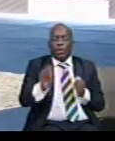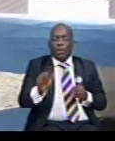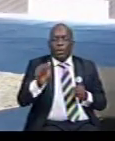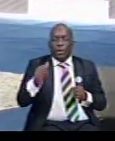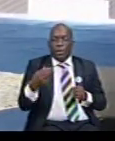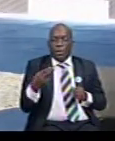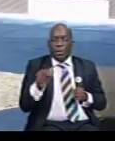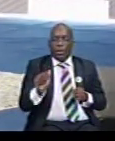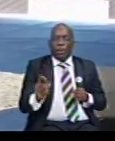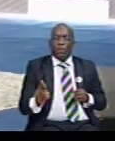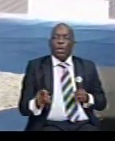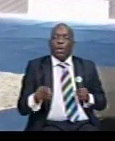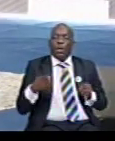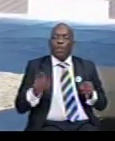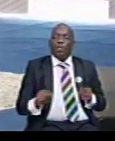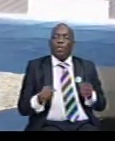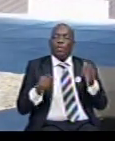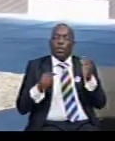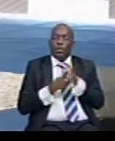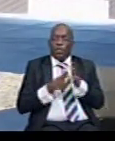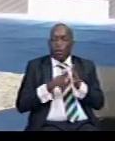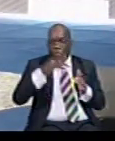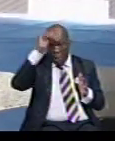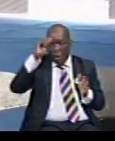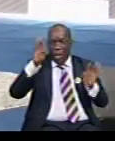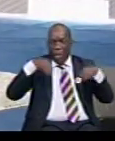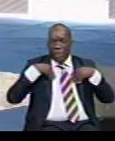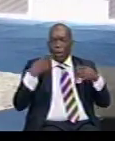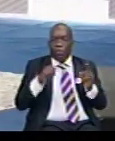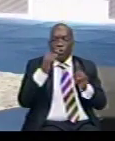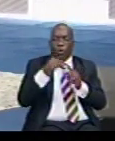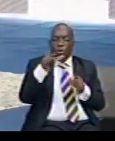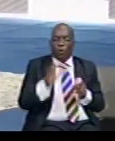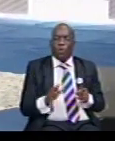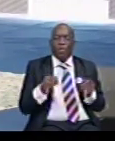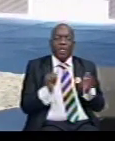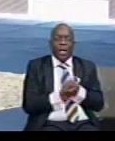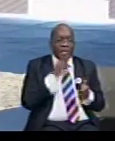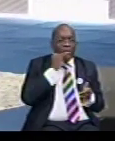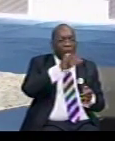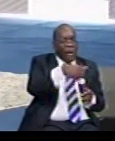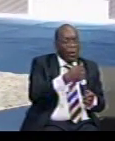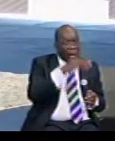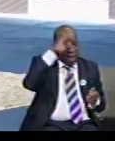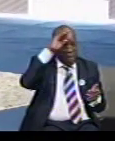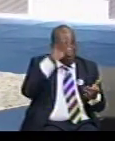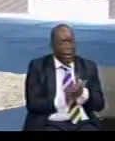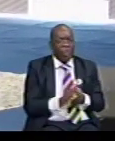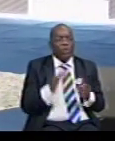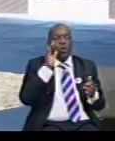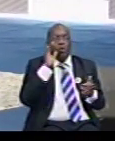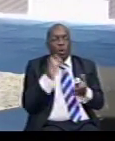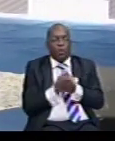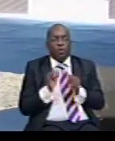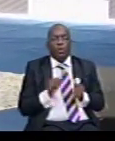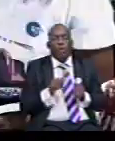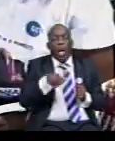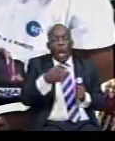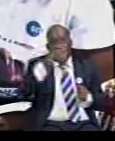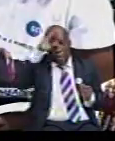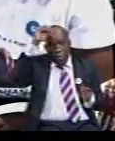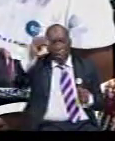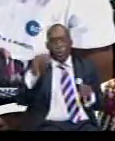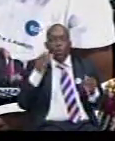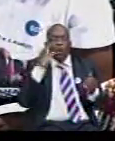God. That's another woman's, another man's wife. That woman belongs